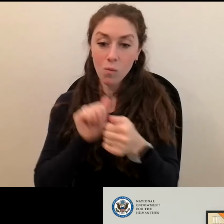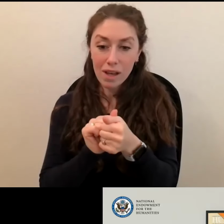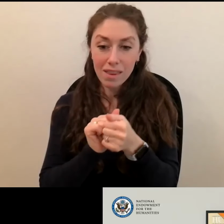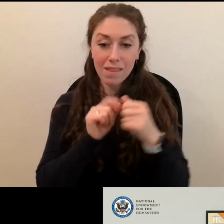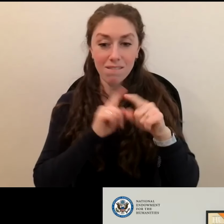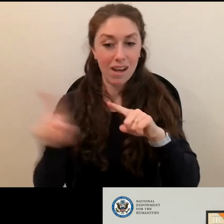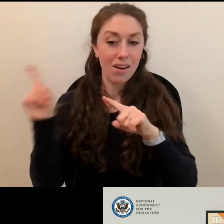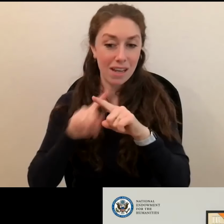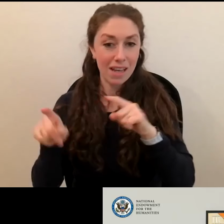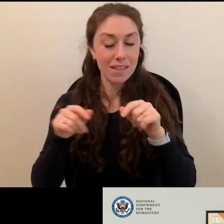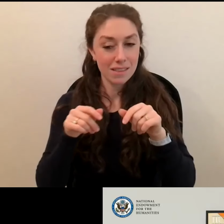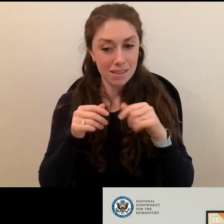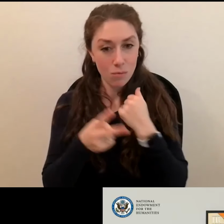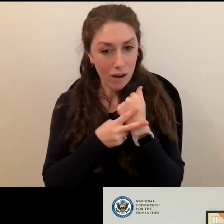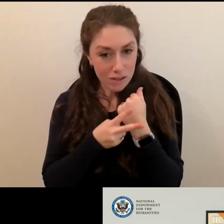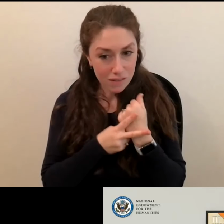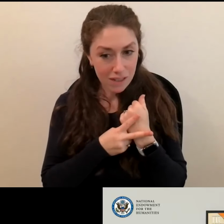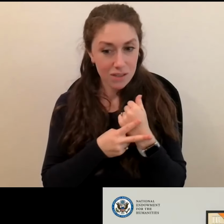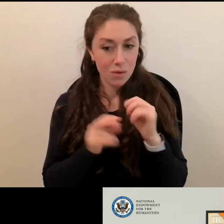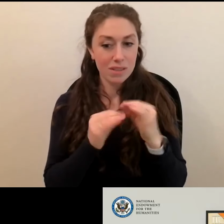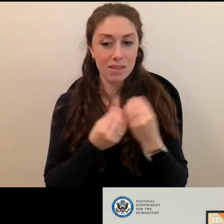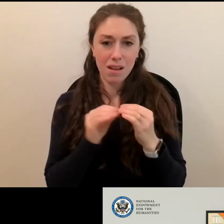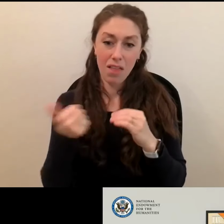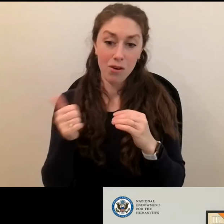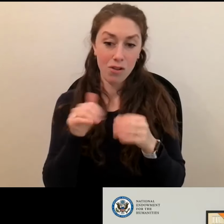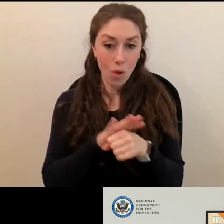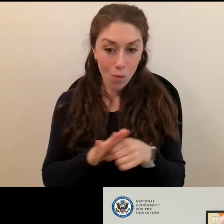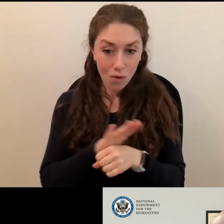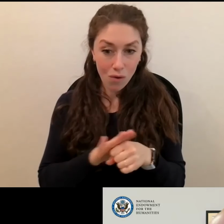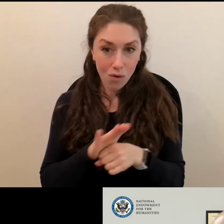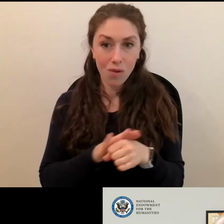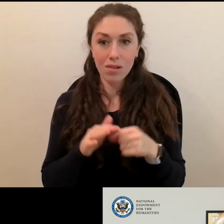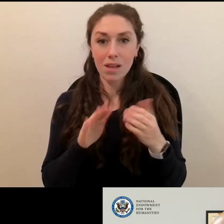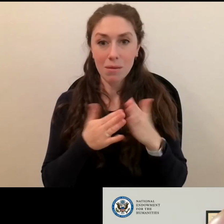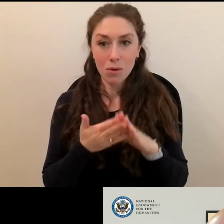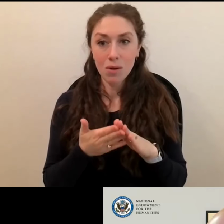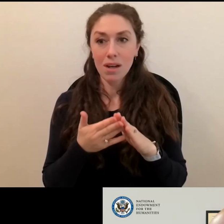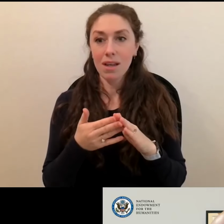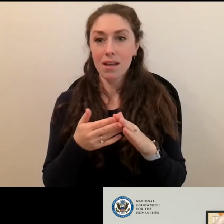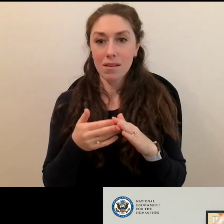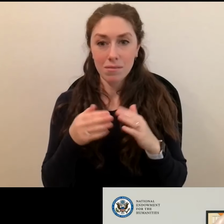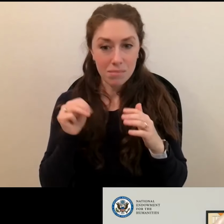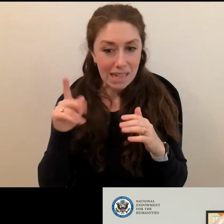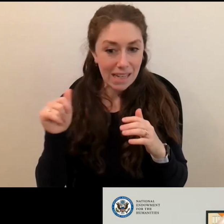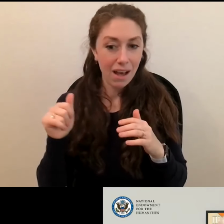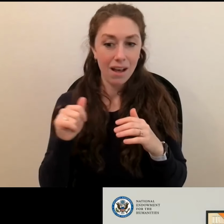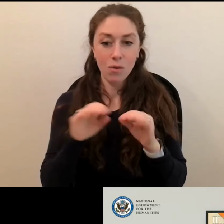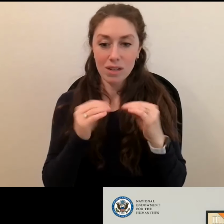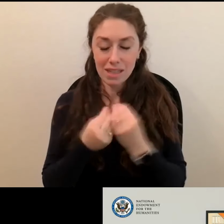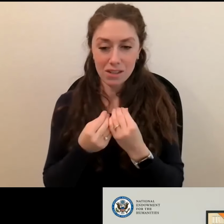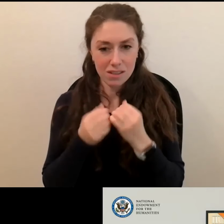various preservation organizations, other kinds of local organizations, media, community media or organizations to